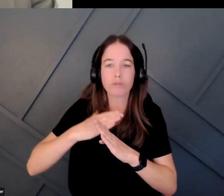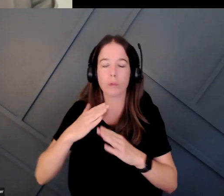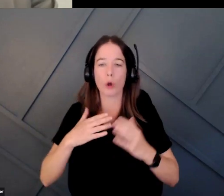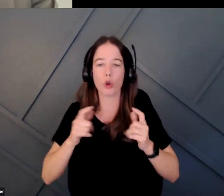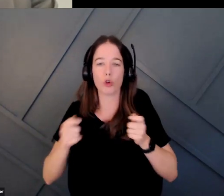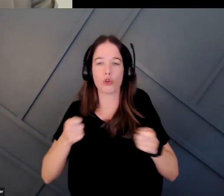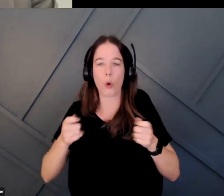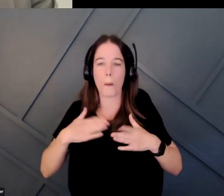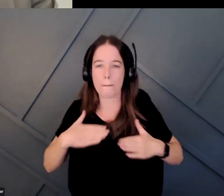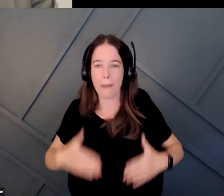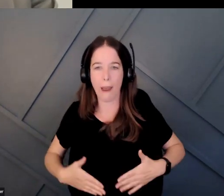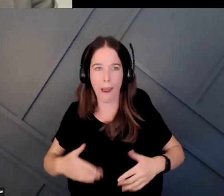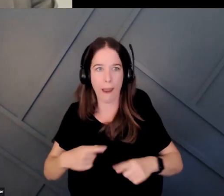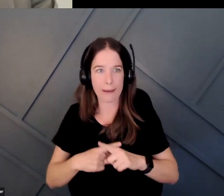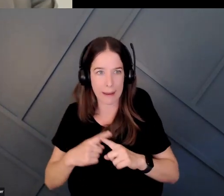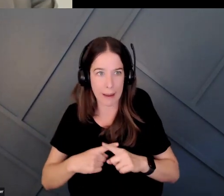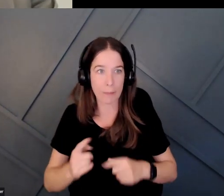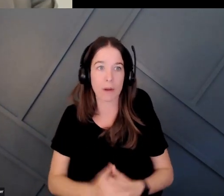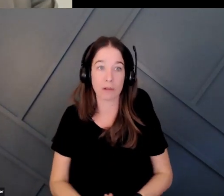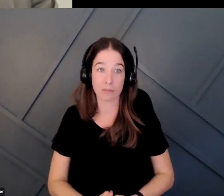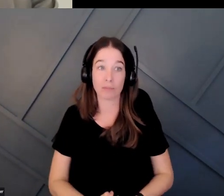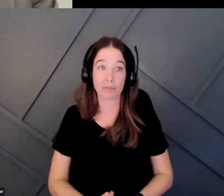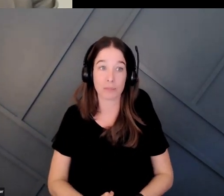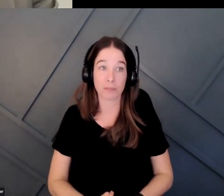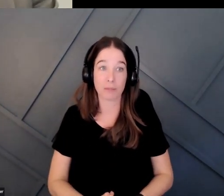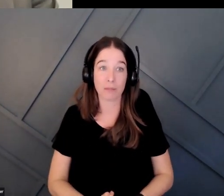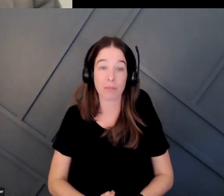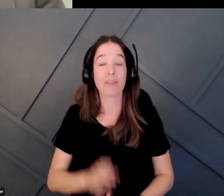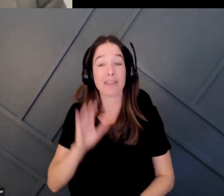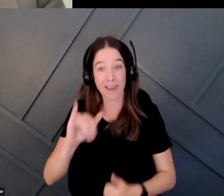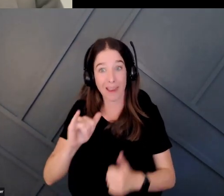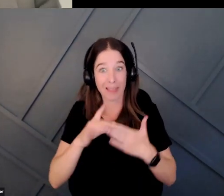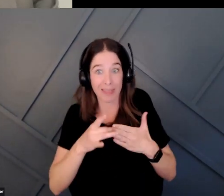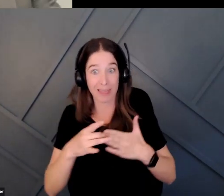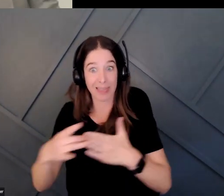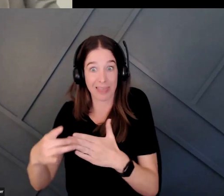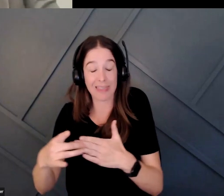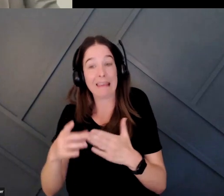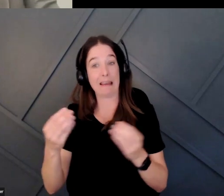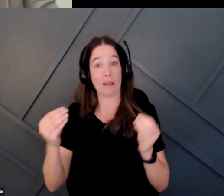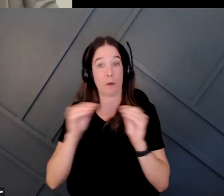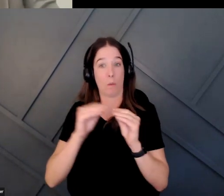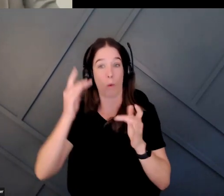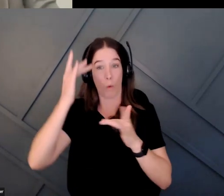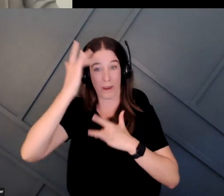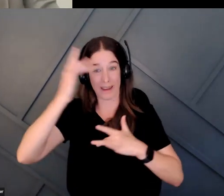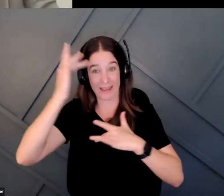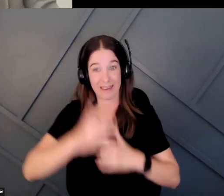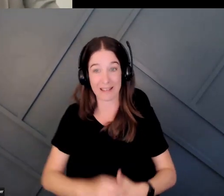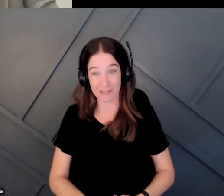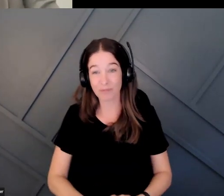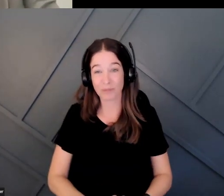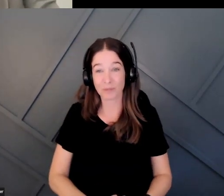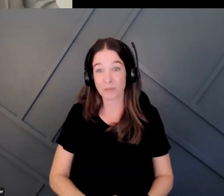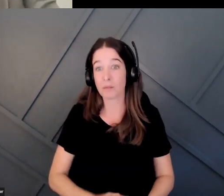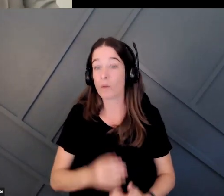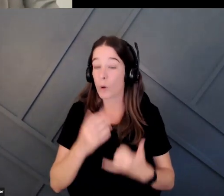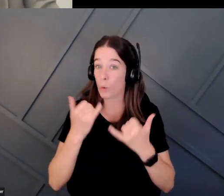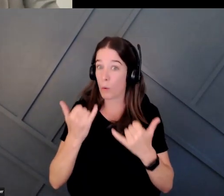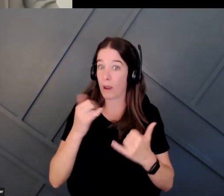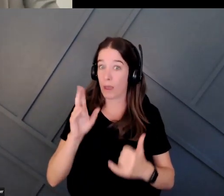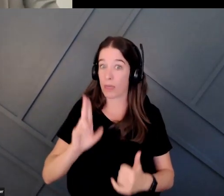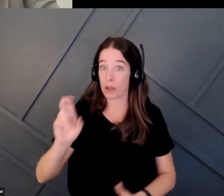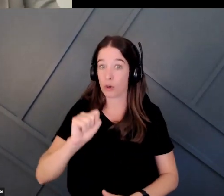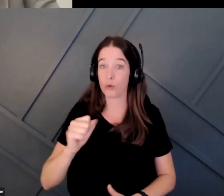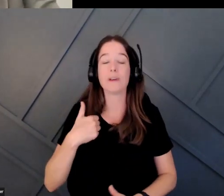periods of high daytime and nighttime temperatures. Currently in the United States, there are more than 78 million older adults over the age